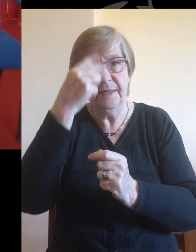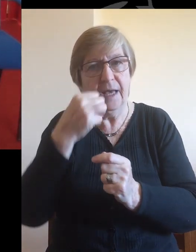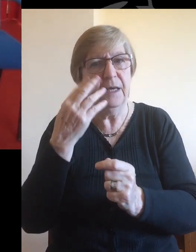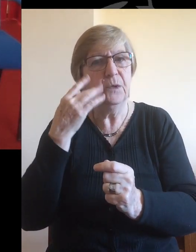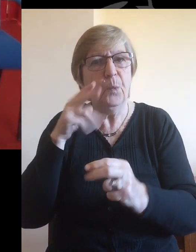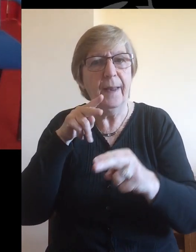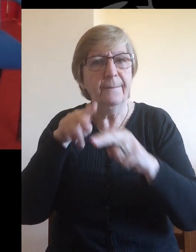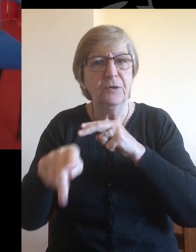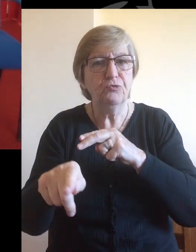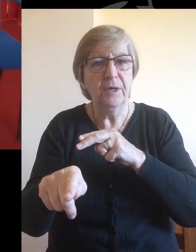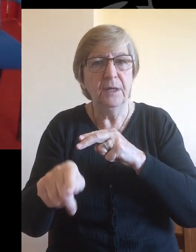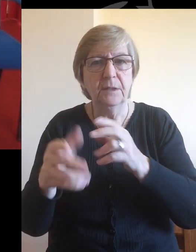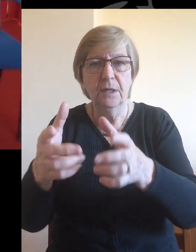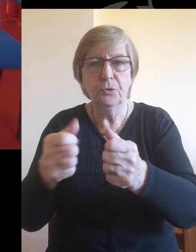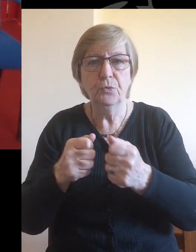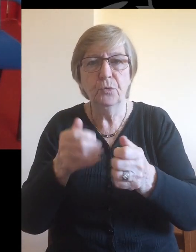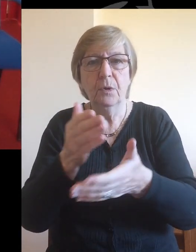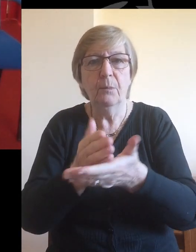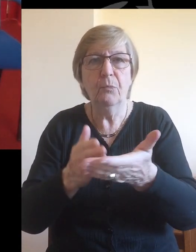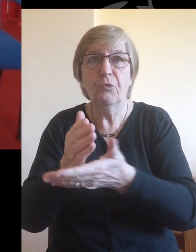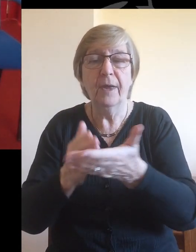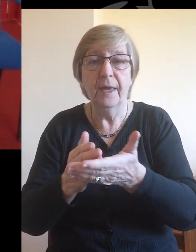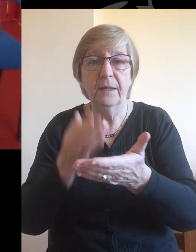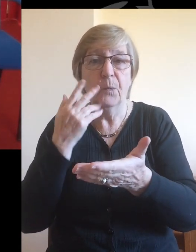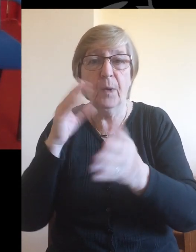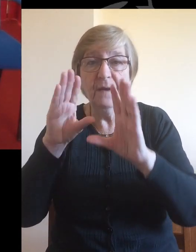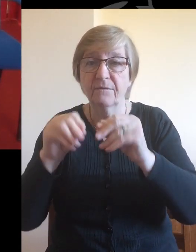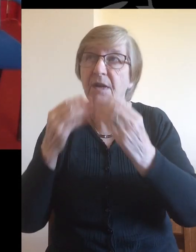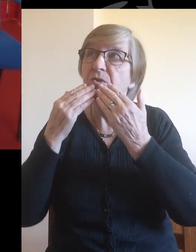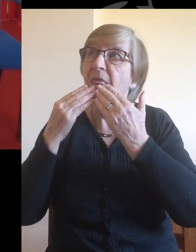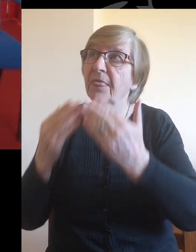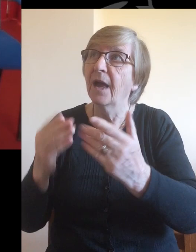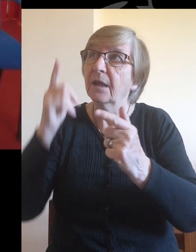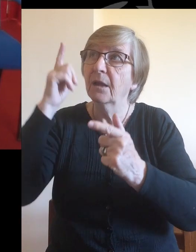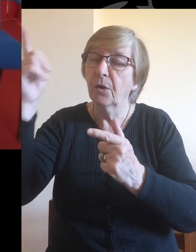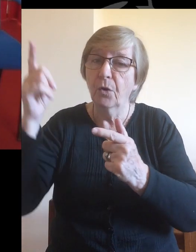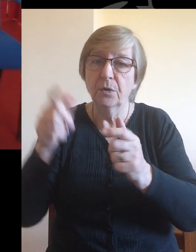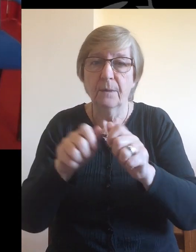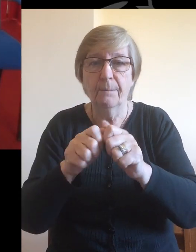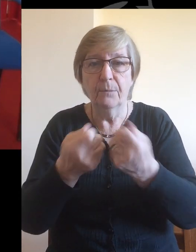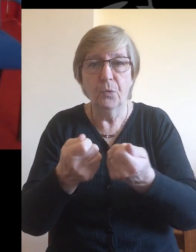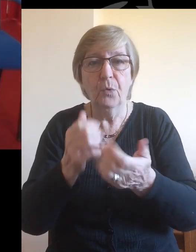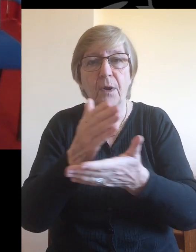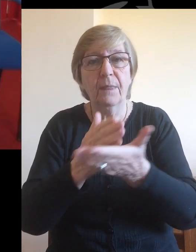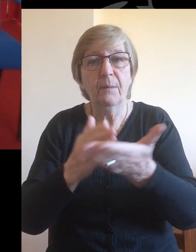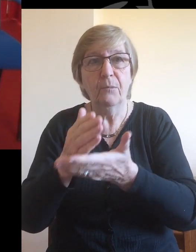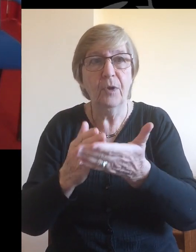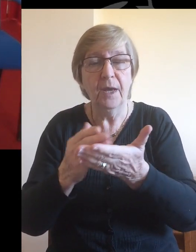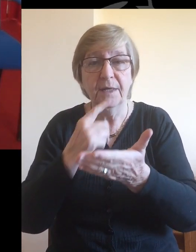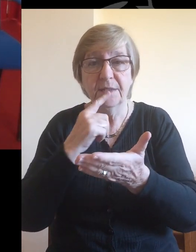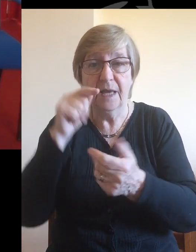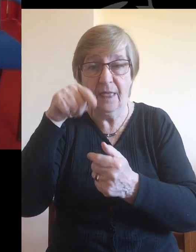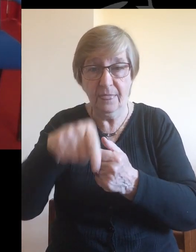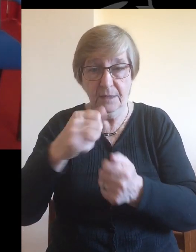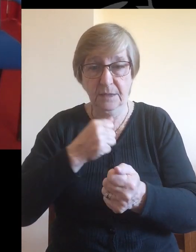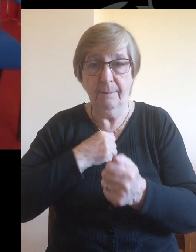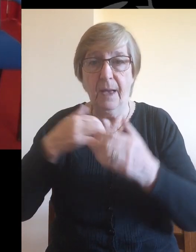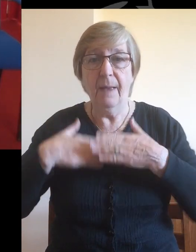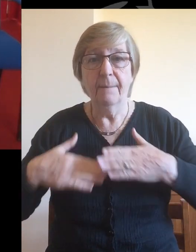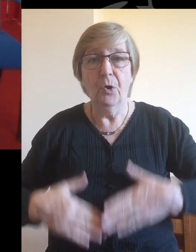took bread, and when he had given thanks, he broke it and said, "This is my body, which is for